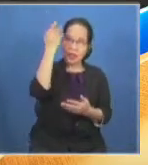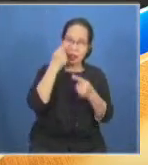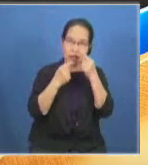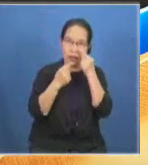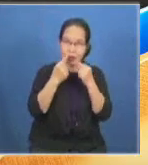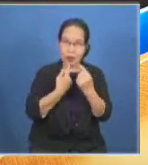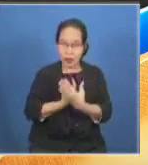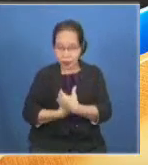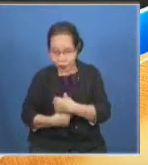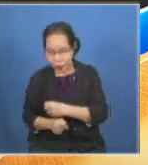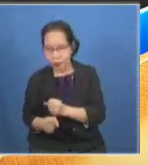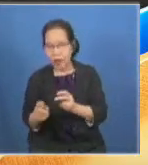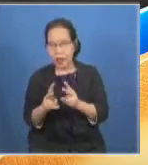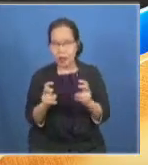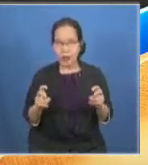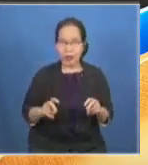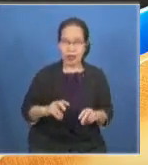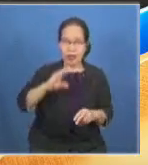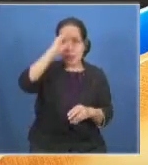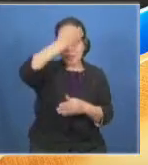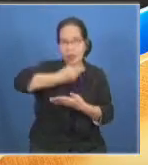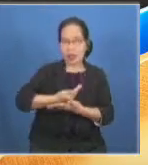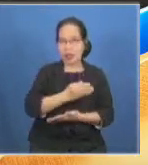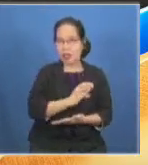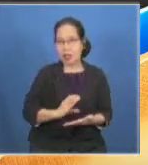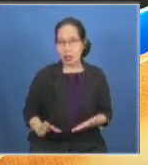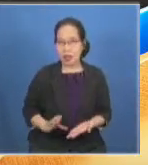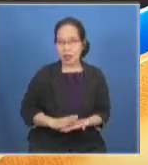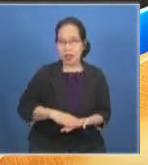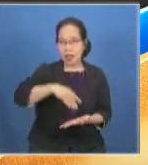Because of his sufferings,